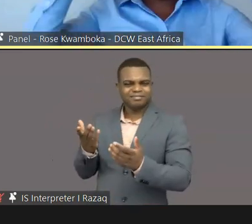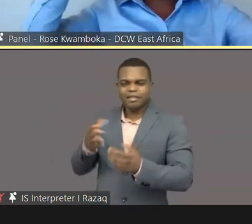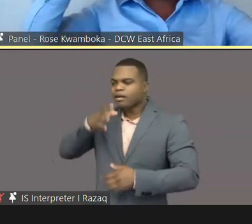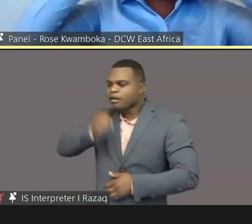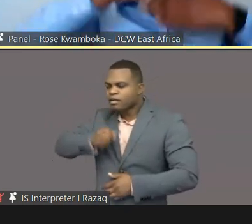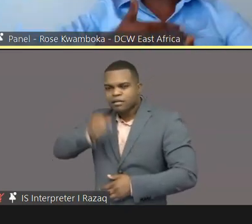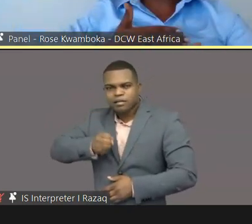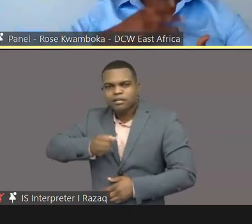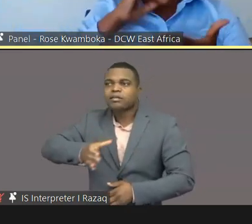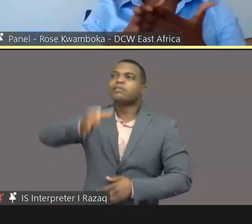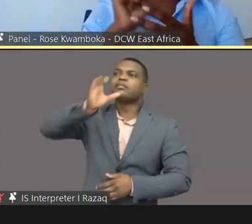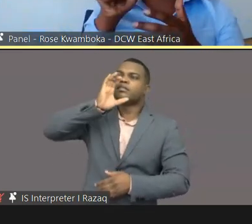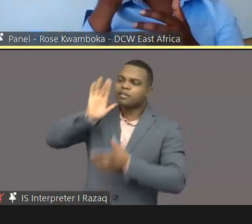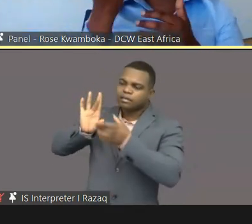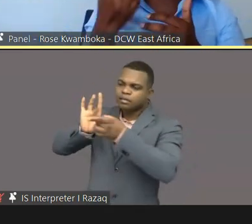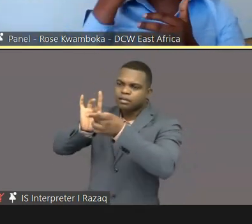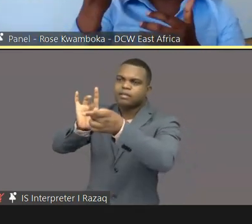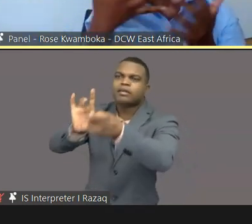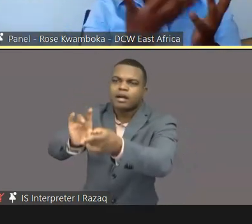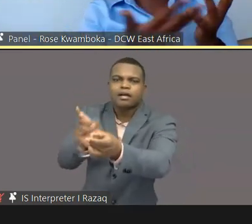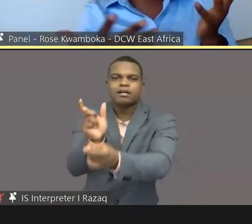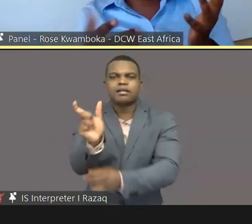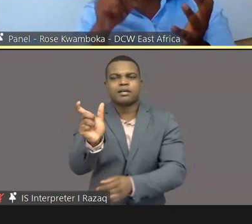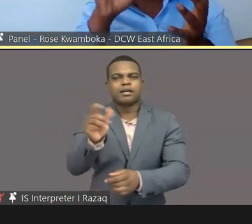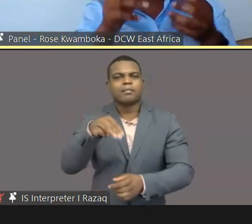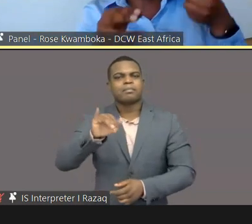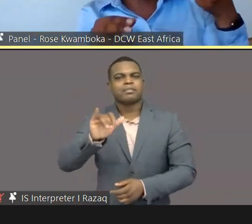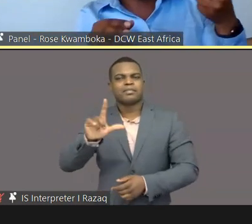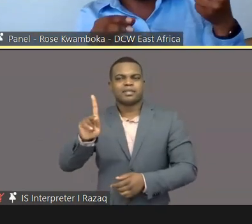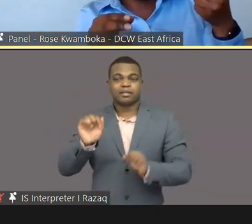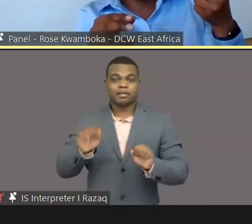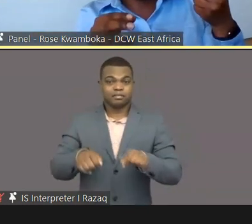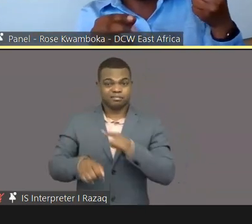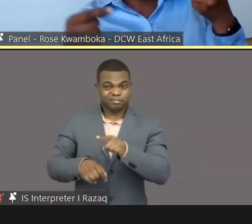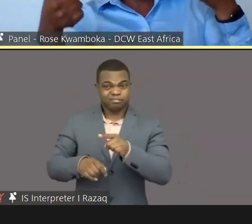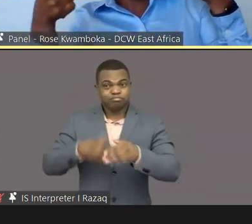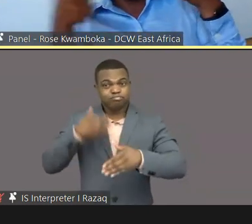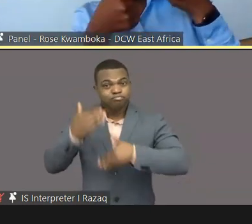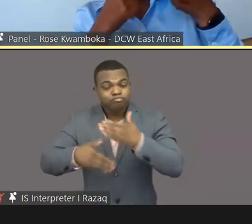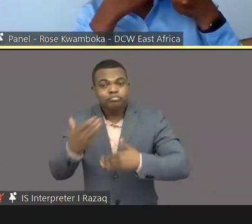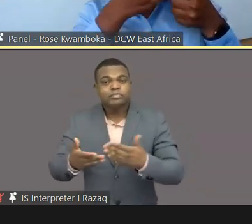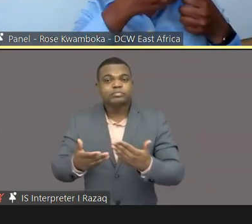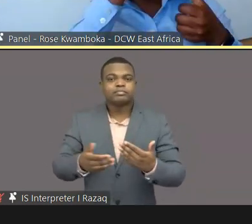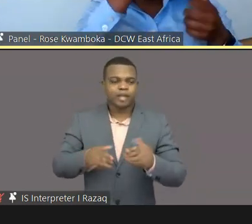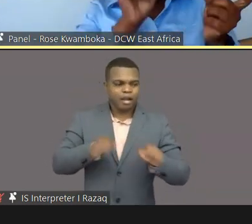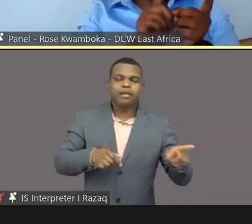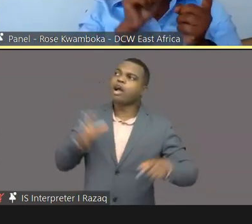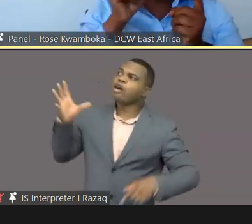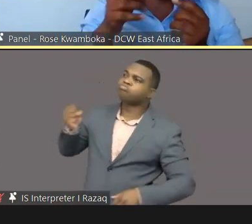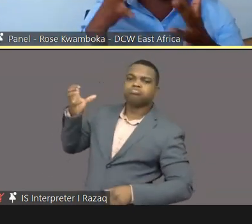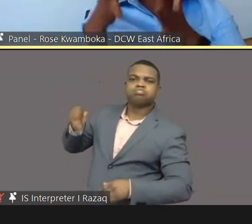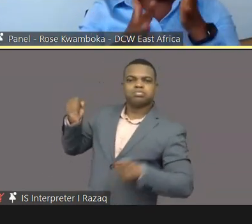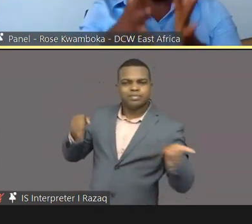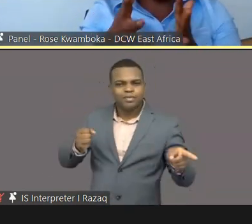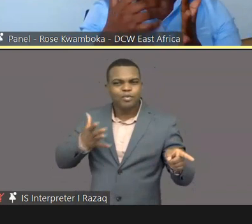Make sure there's proper lighting so that the child can see the object that you're holding. Point to the